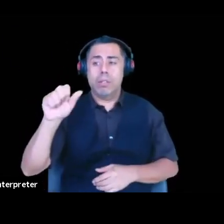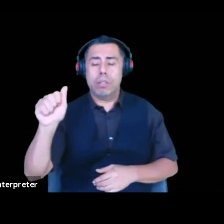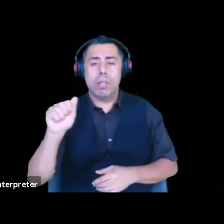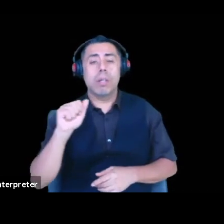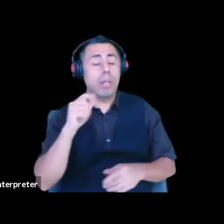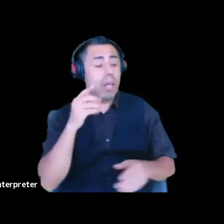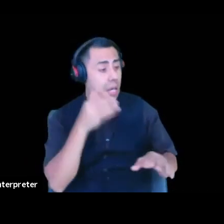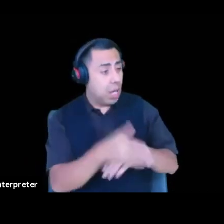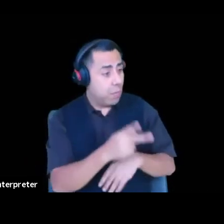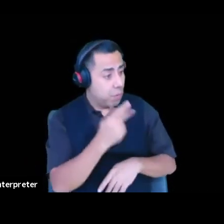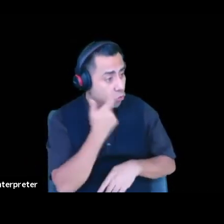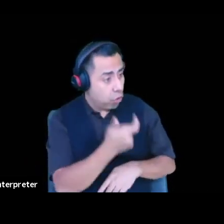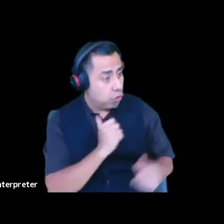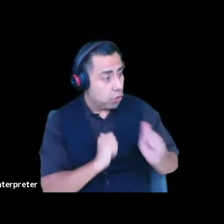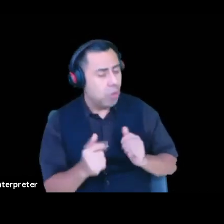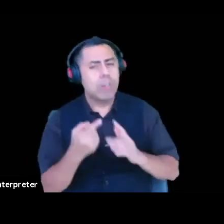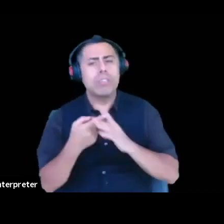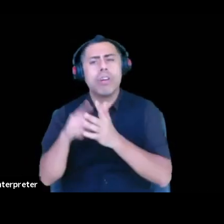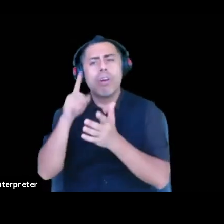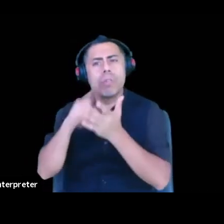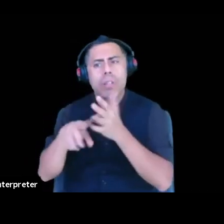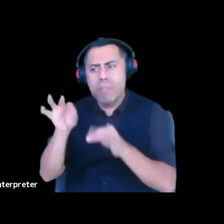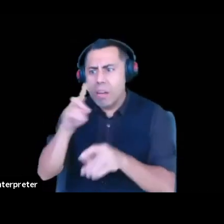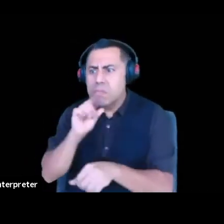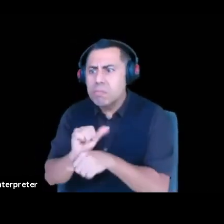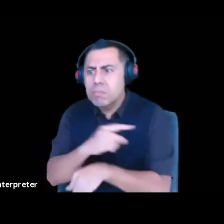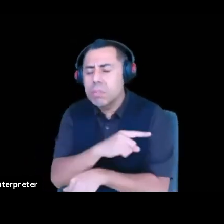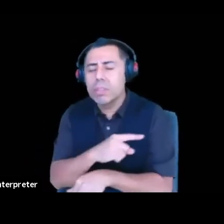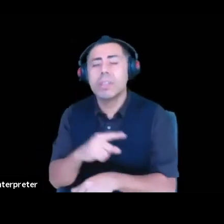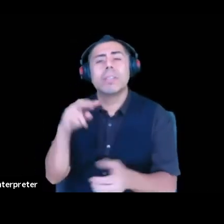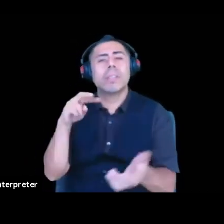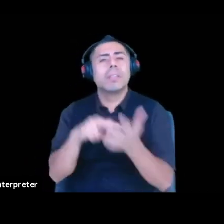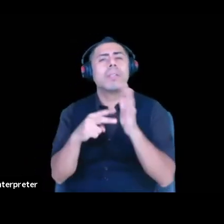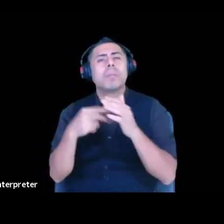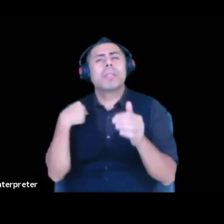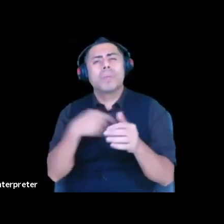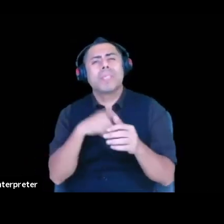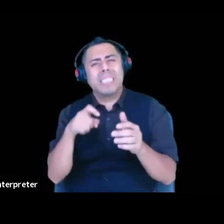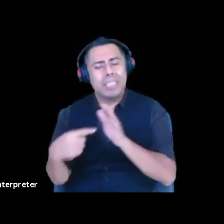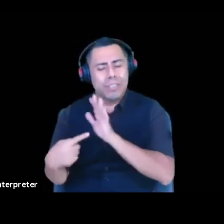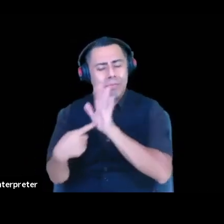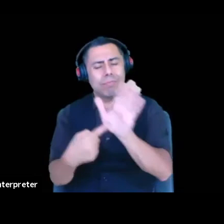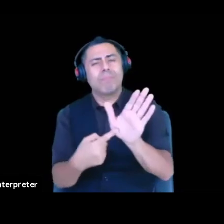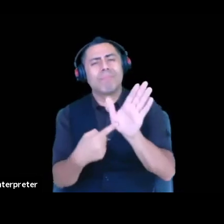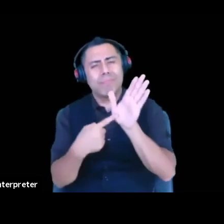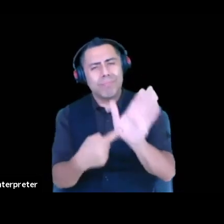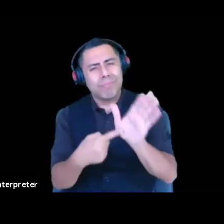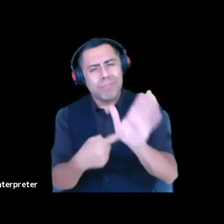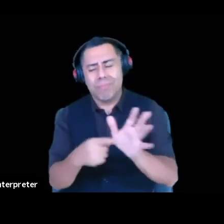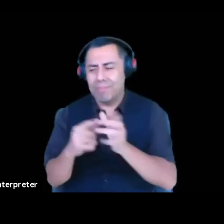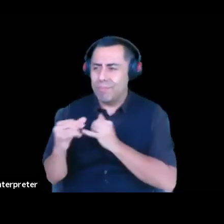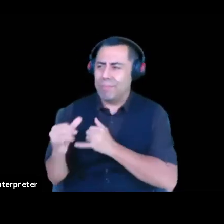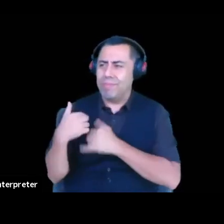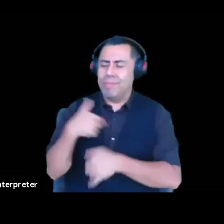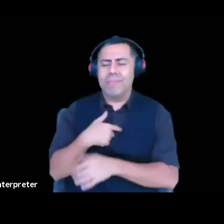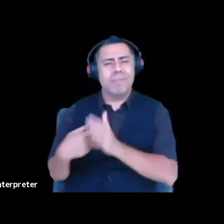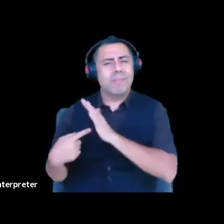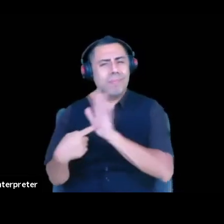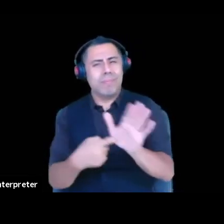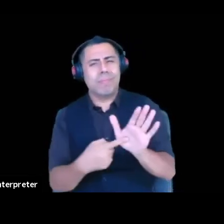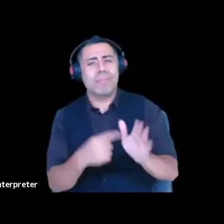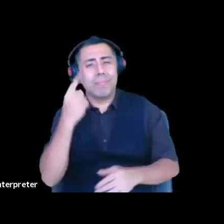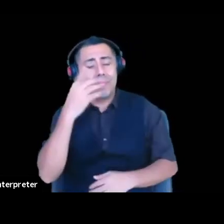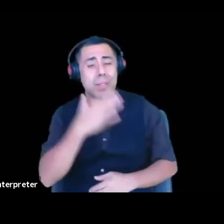type of research and also representation. My thing is I try to educate in a way of